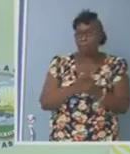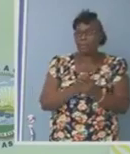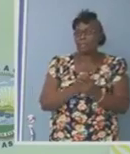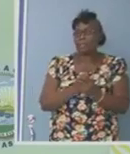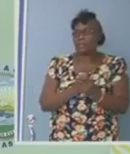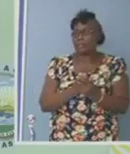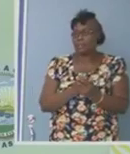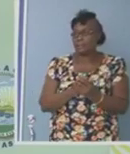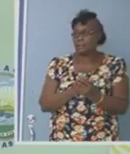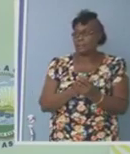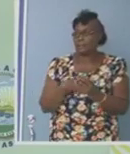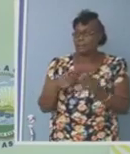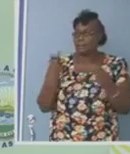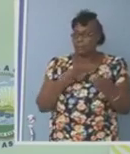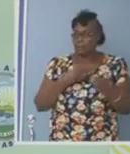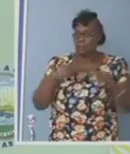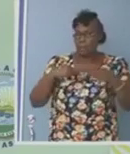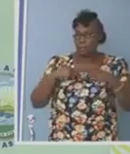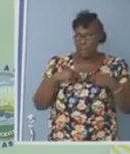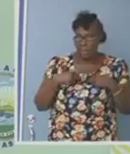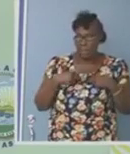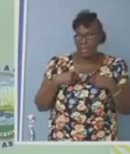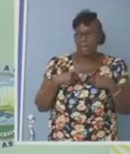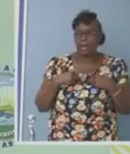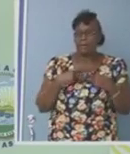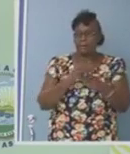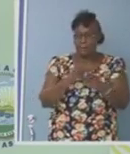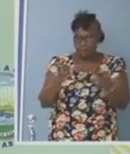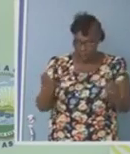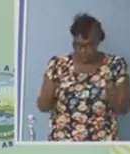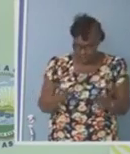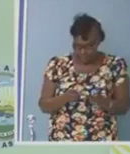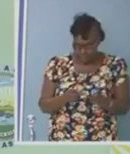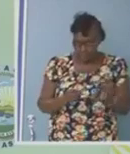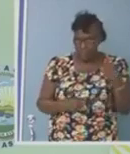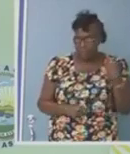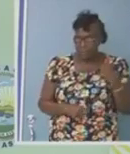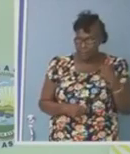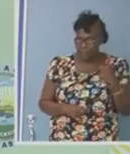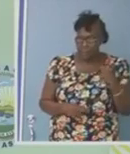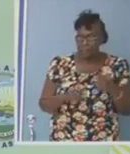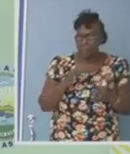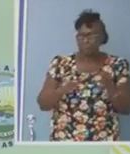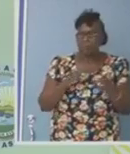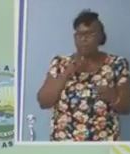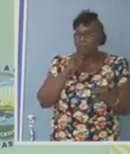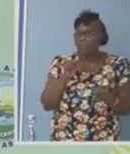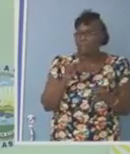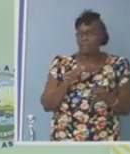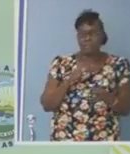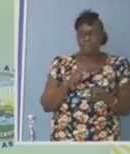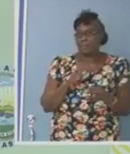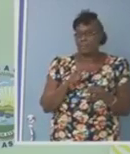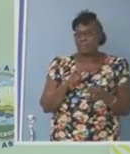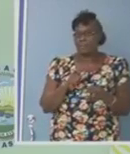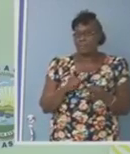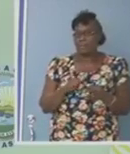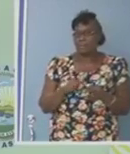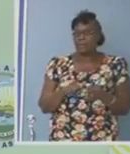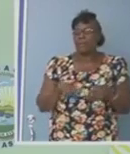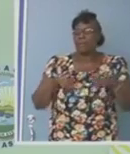else, we have facilities in Tobago, but if it is necessary, that person will